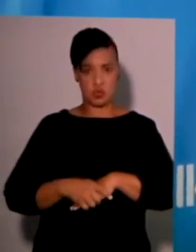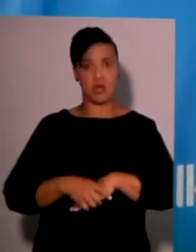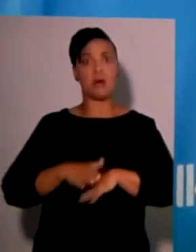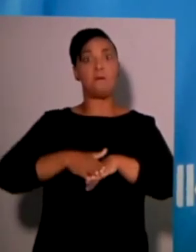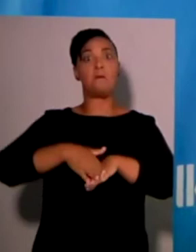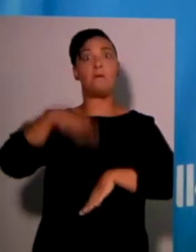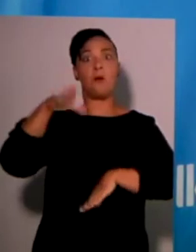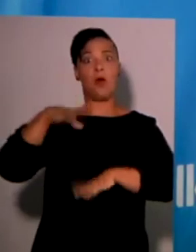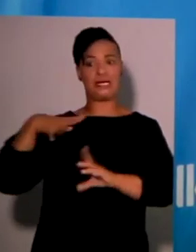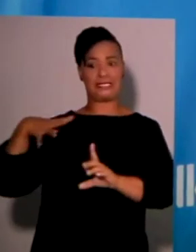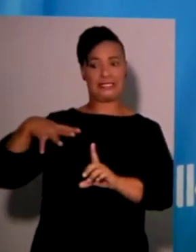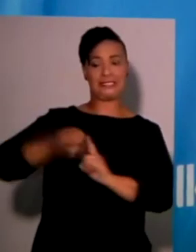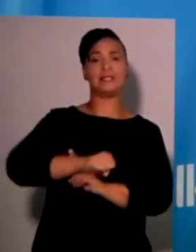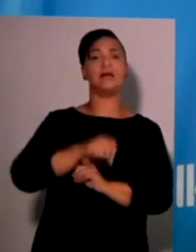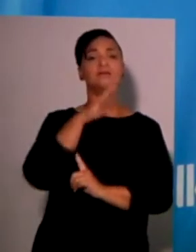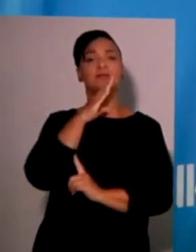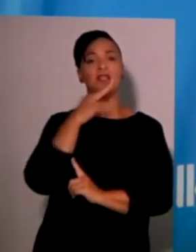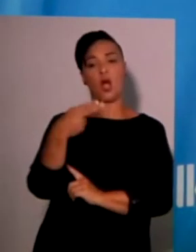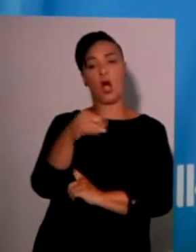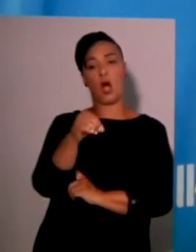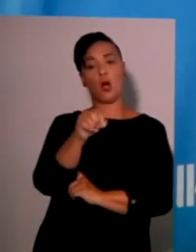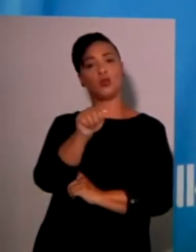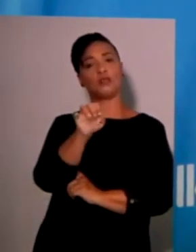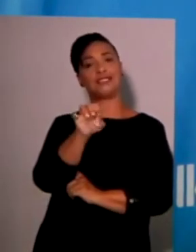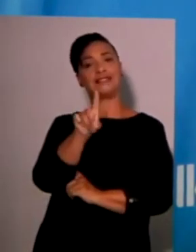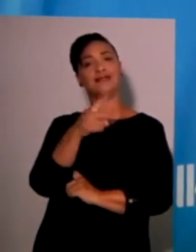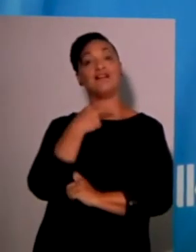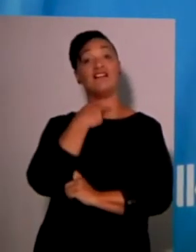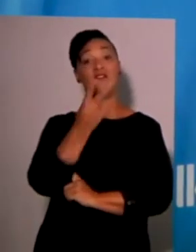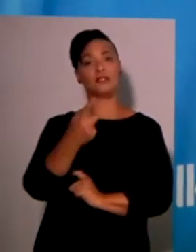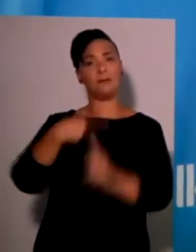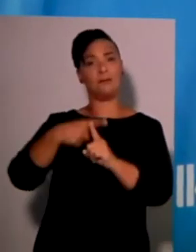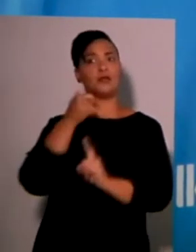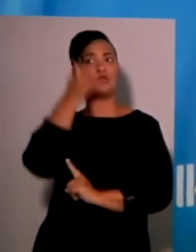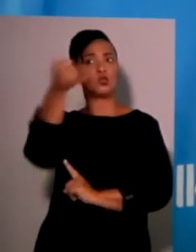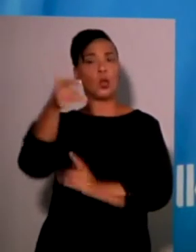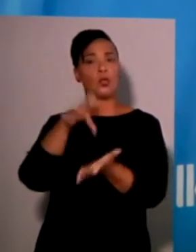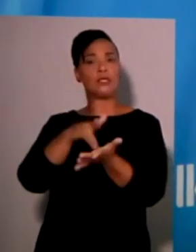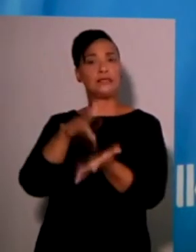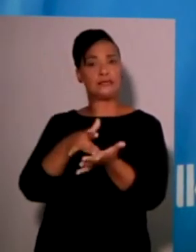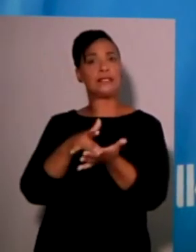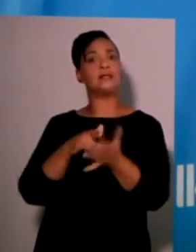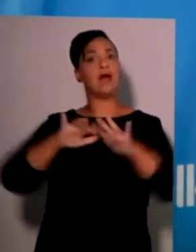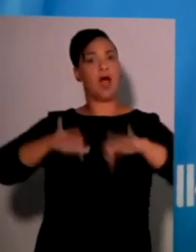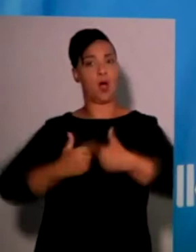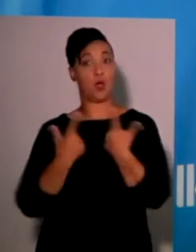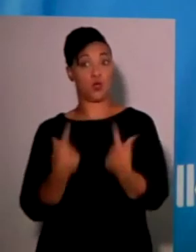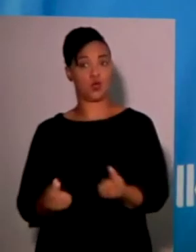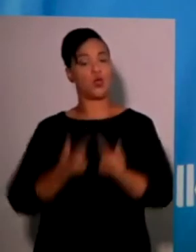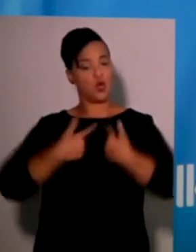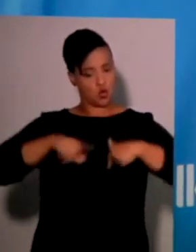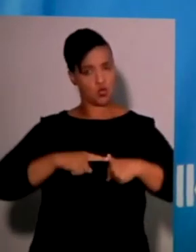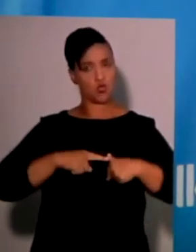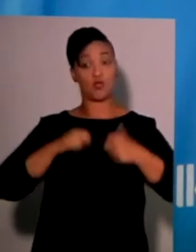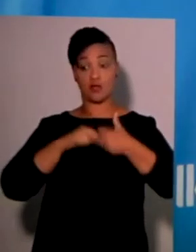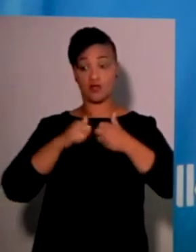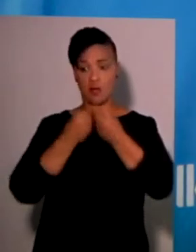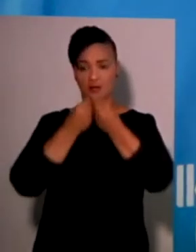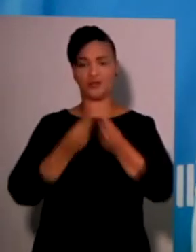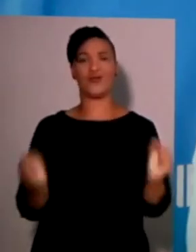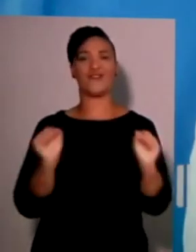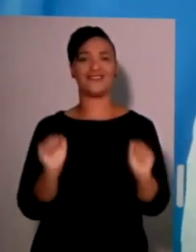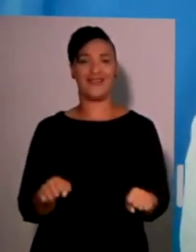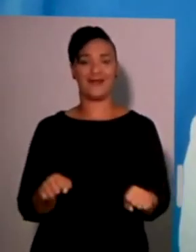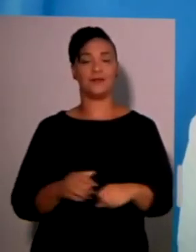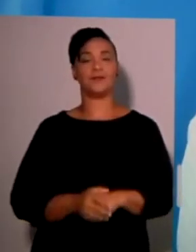in what is called hosted voice and call center applications, and we were able to provide a solution for that. Fixed